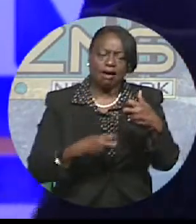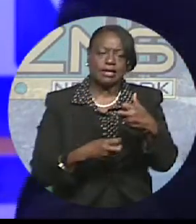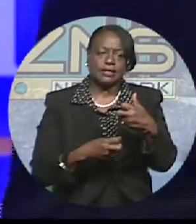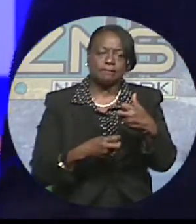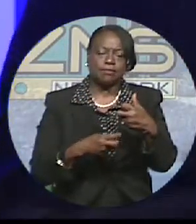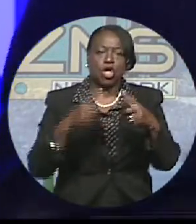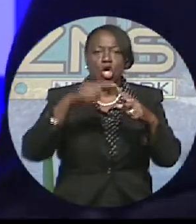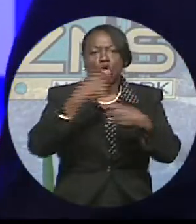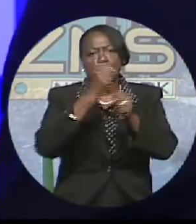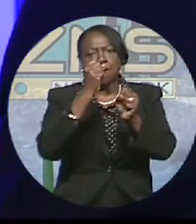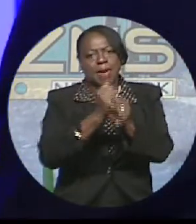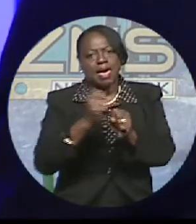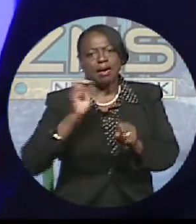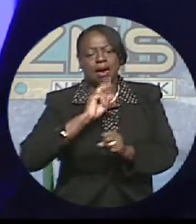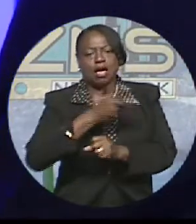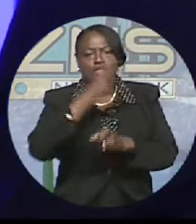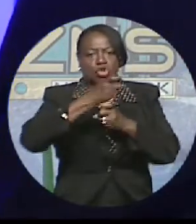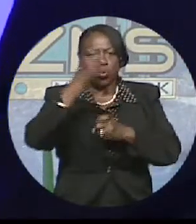to make us win.